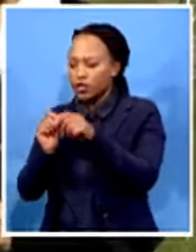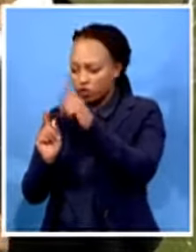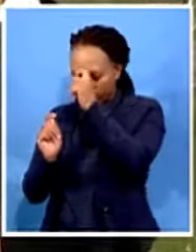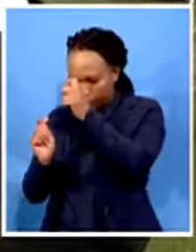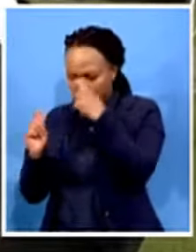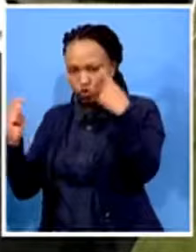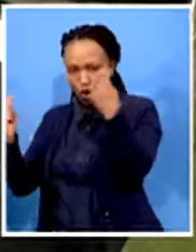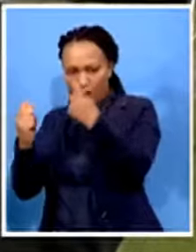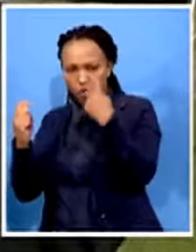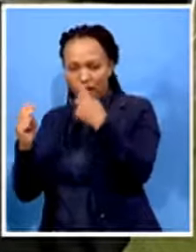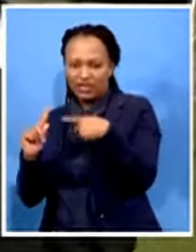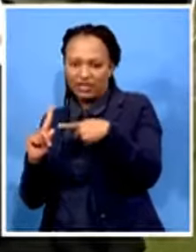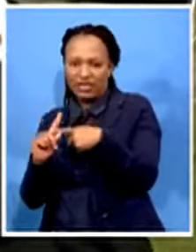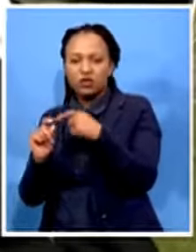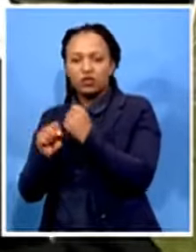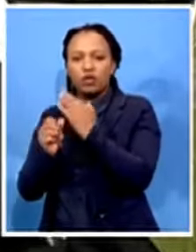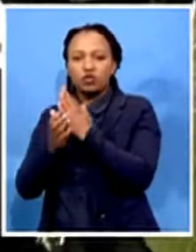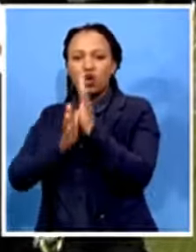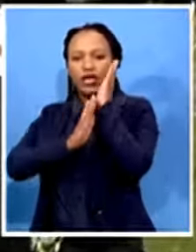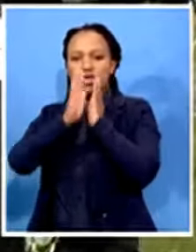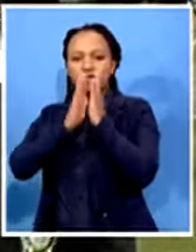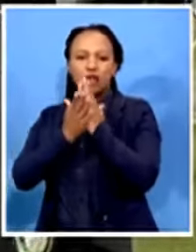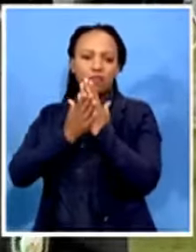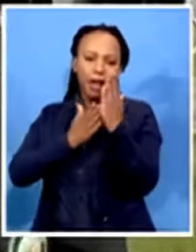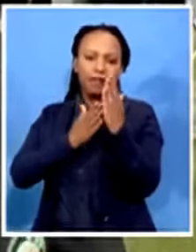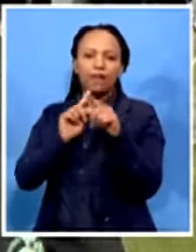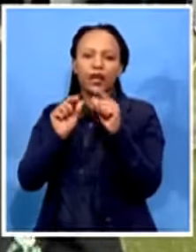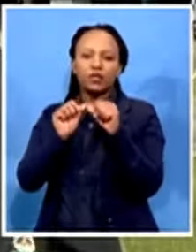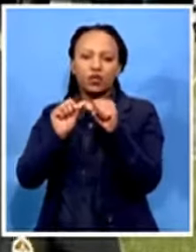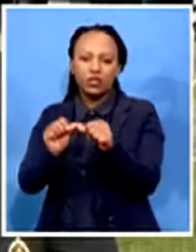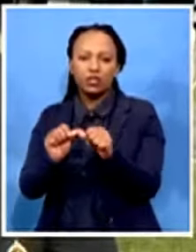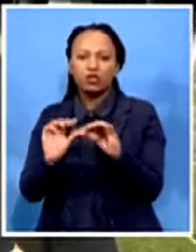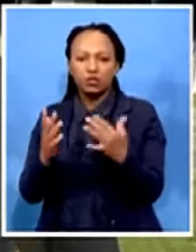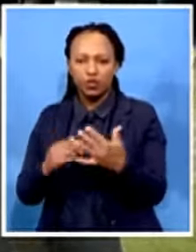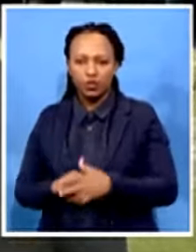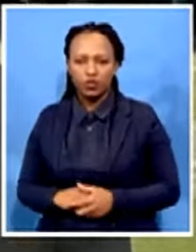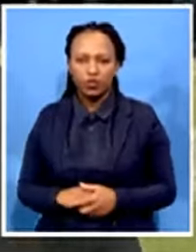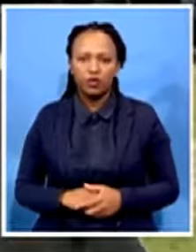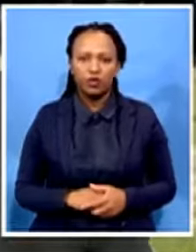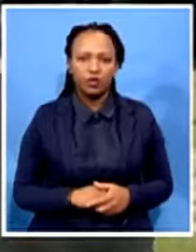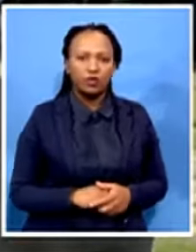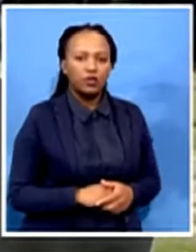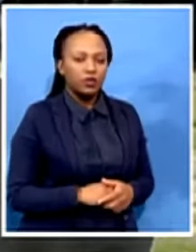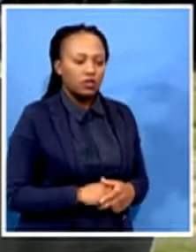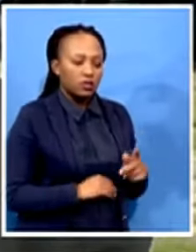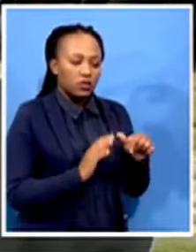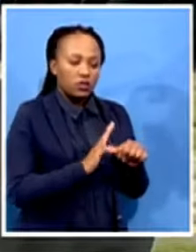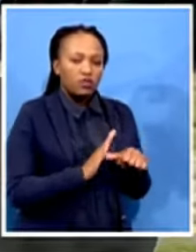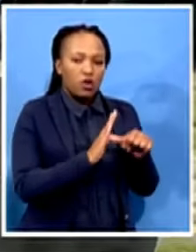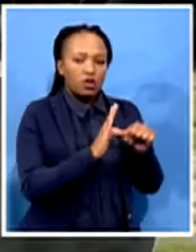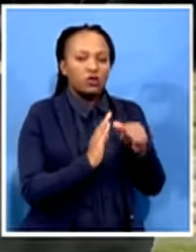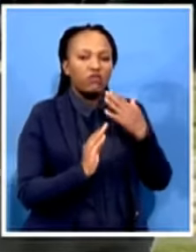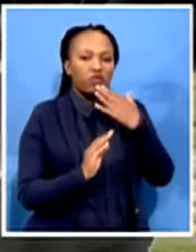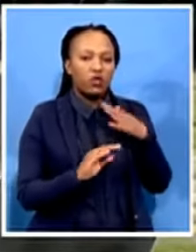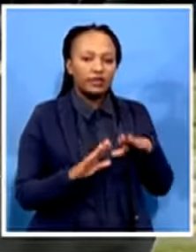erased? Look, the need is there for our children and the next generation that must come